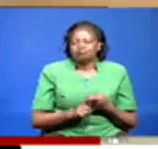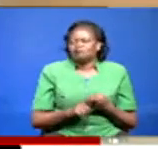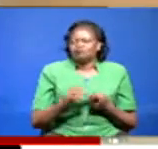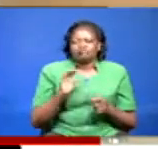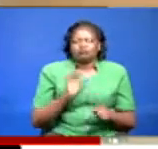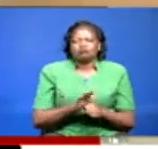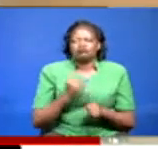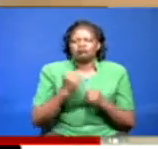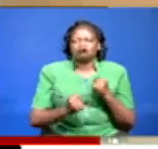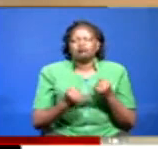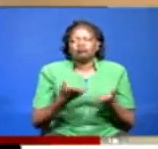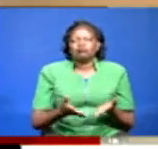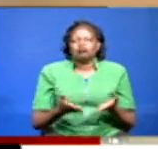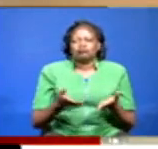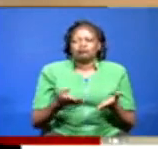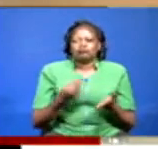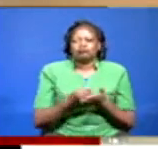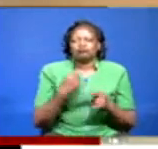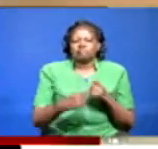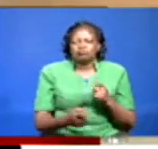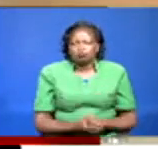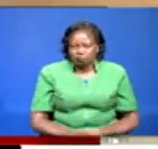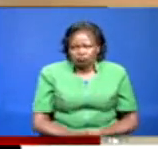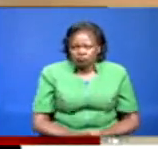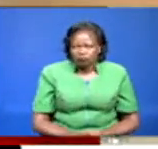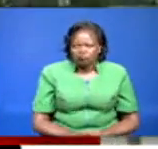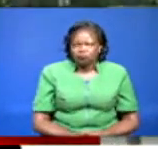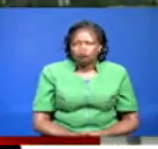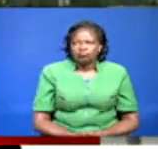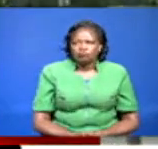year, then to 5 trillion shillings in the next financial year.